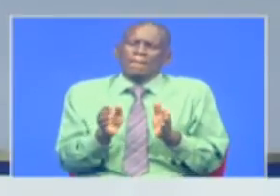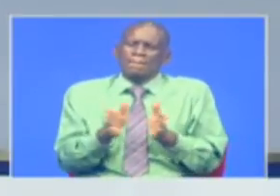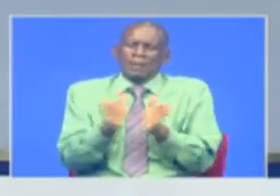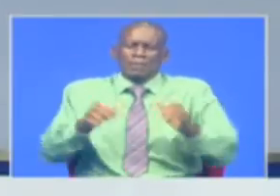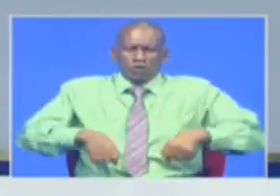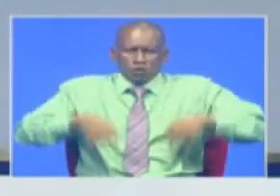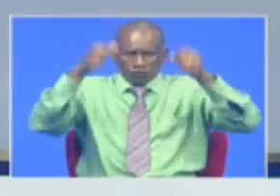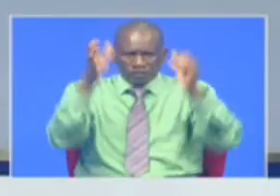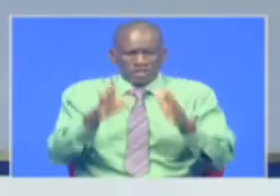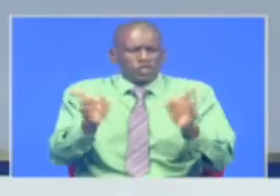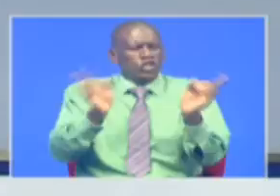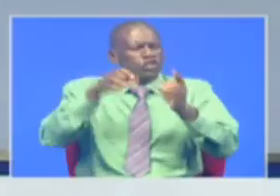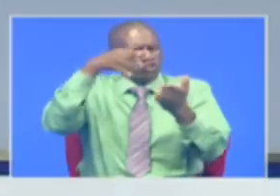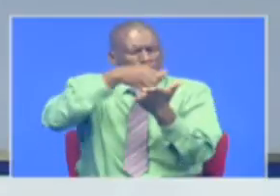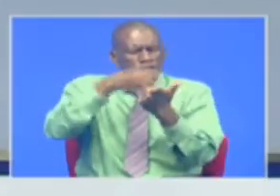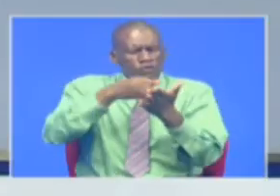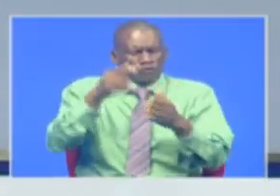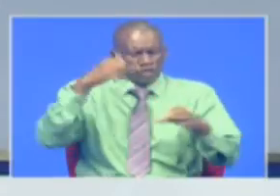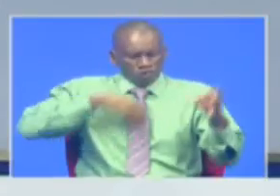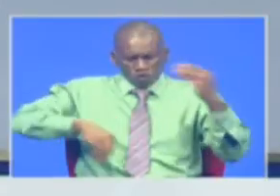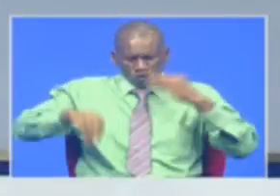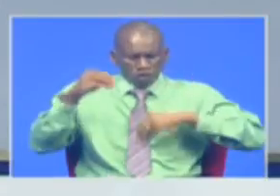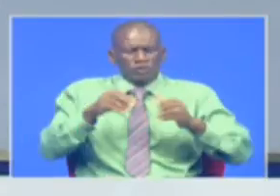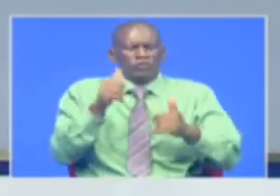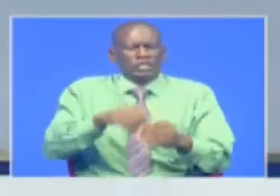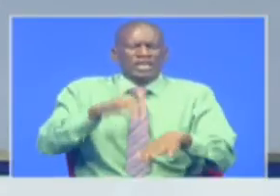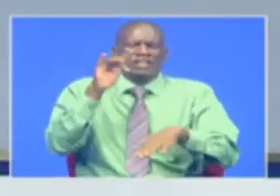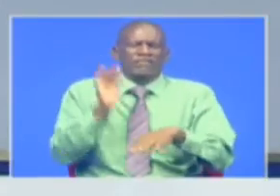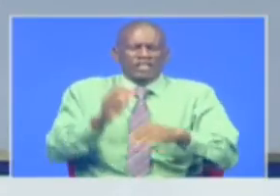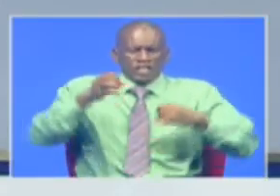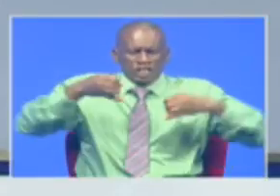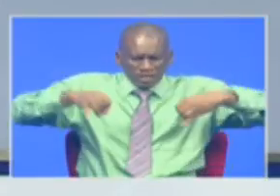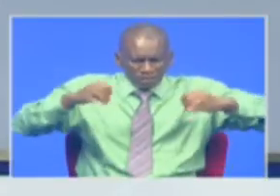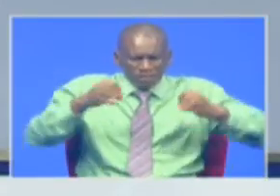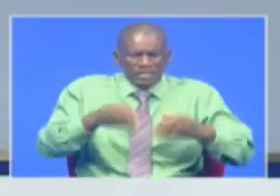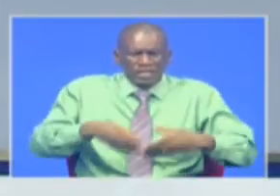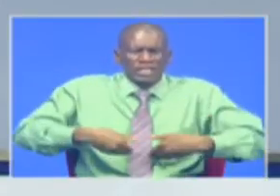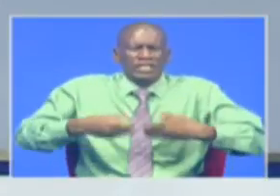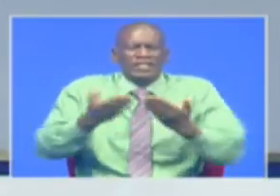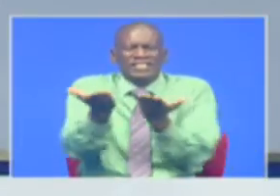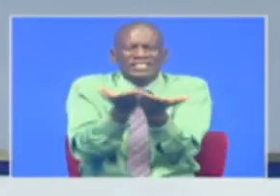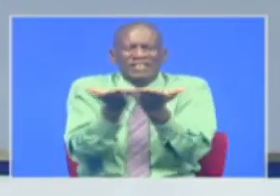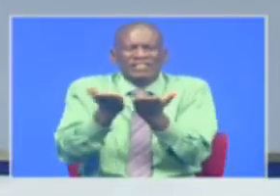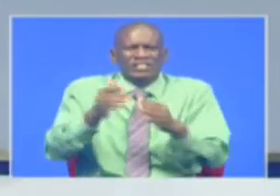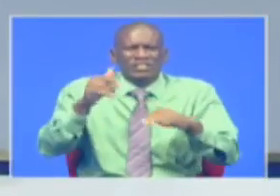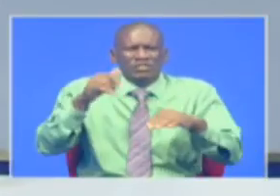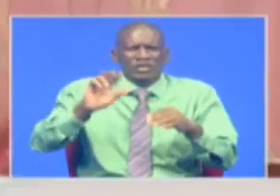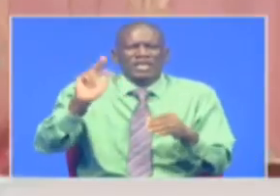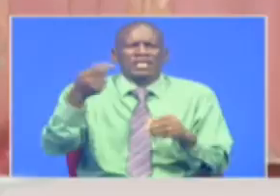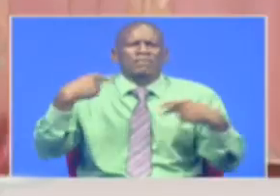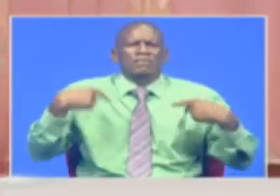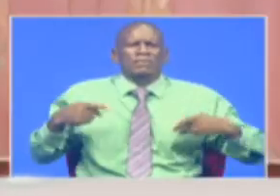in any malpractices that will slow down the delivery of services to Kenyans.